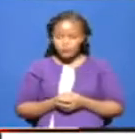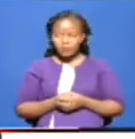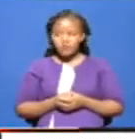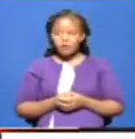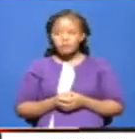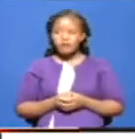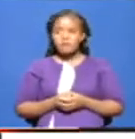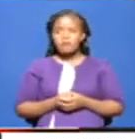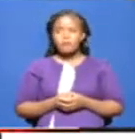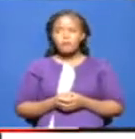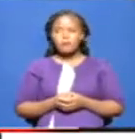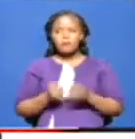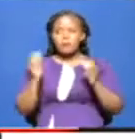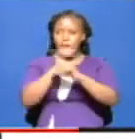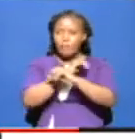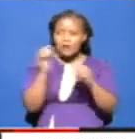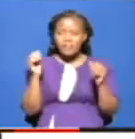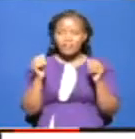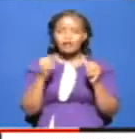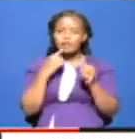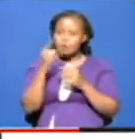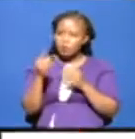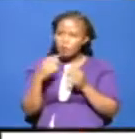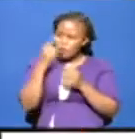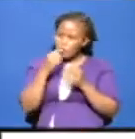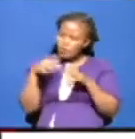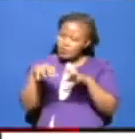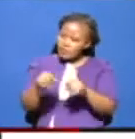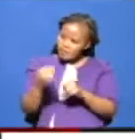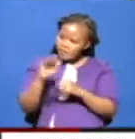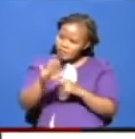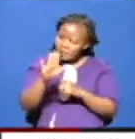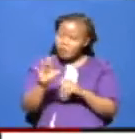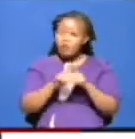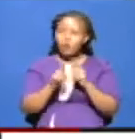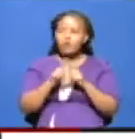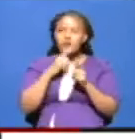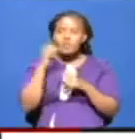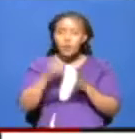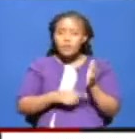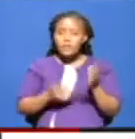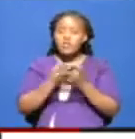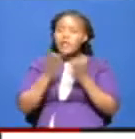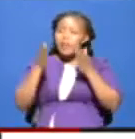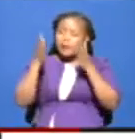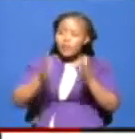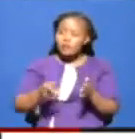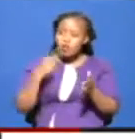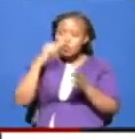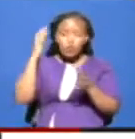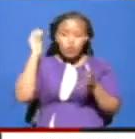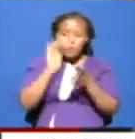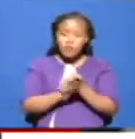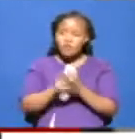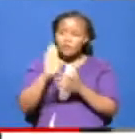He has indicated who is going to succeed from him, and he said it very clearly. Anybody who believes in the BBI is the one who is